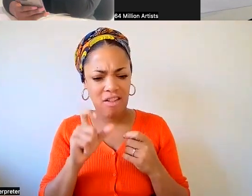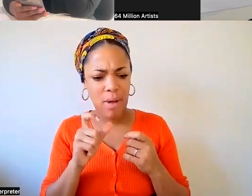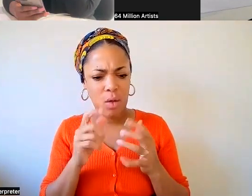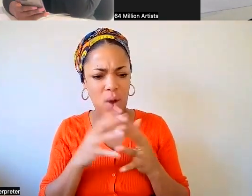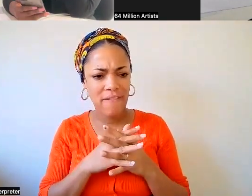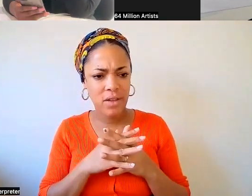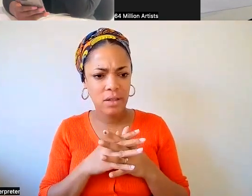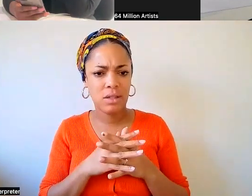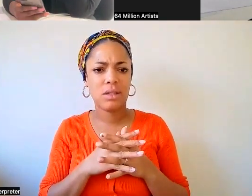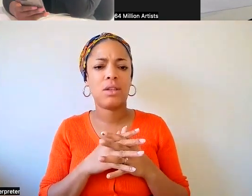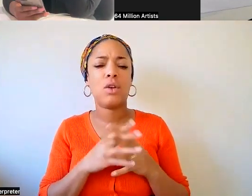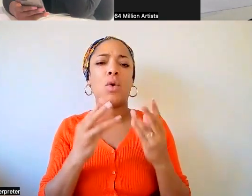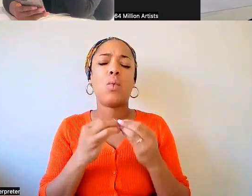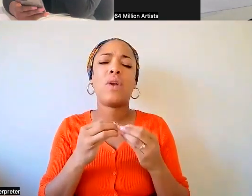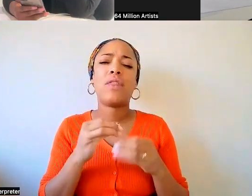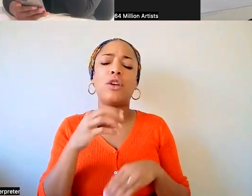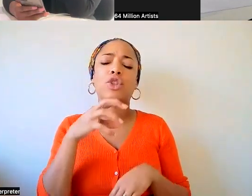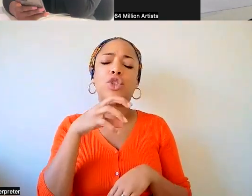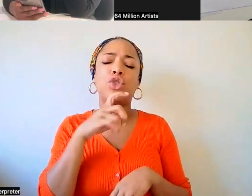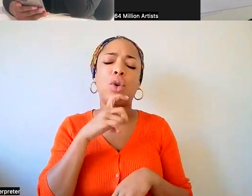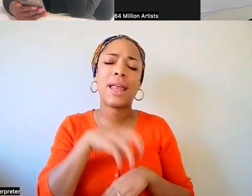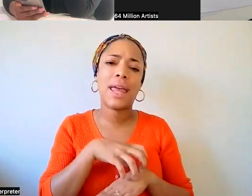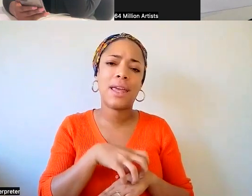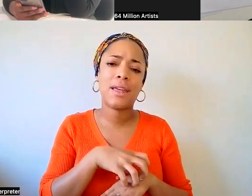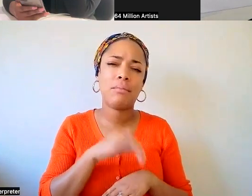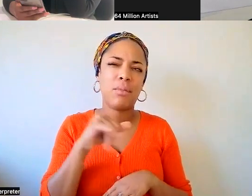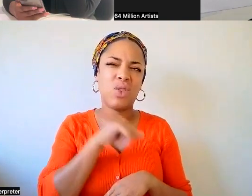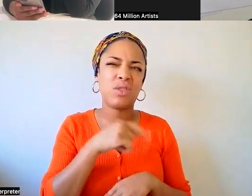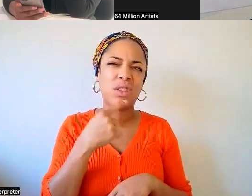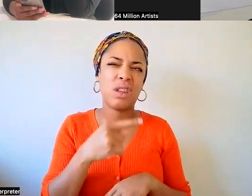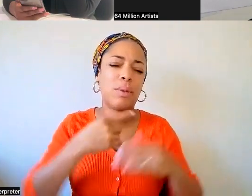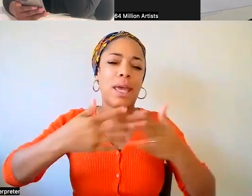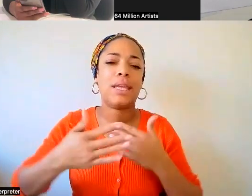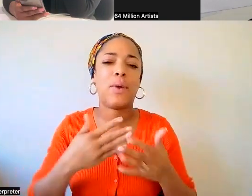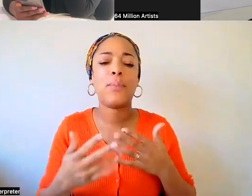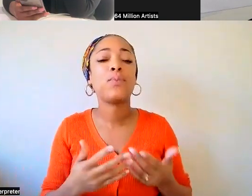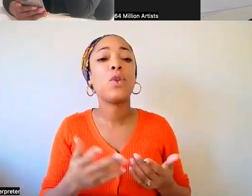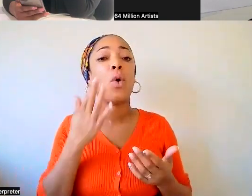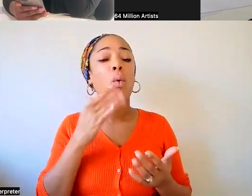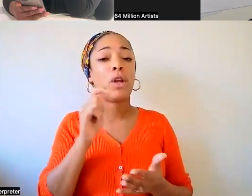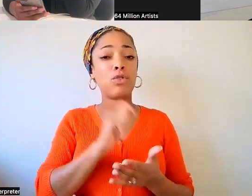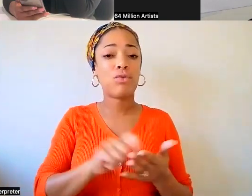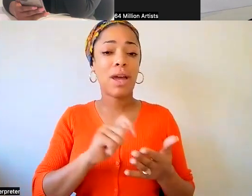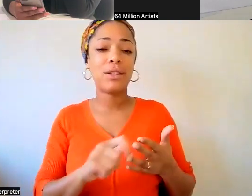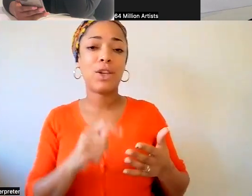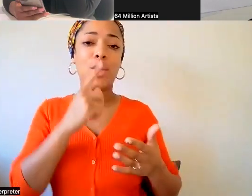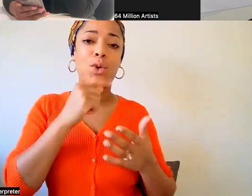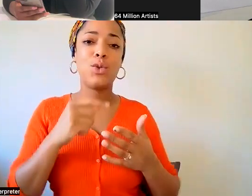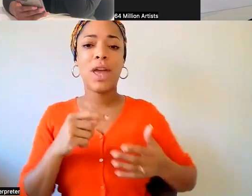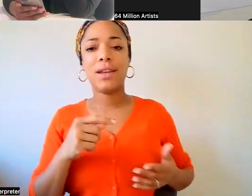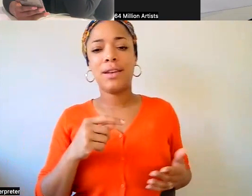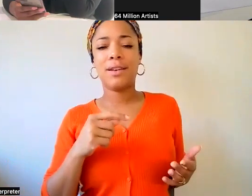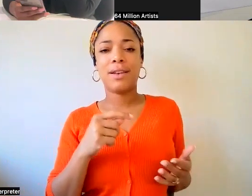caramel wafers with chocolate cake. But anyway, maybe I shouldn't tell you that. But anyway, so you can, when you write, you can mix bits of